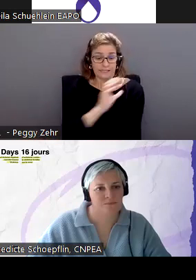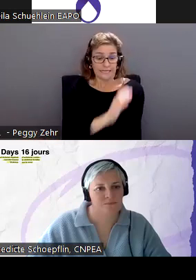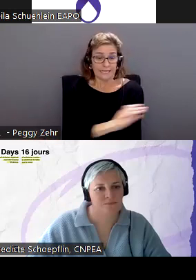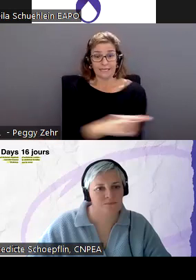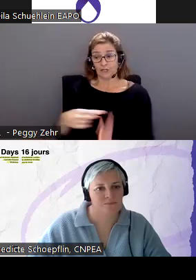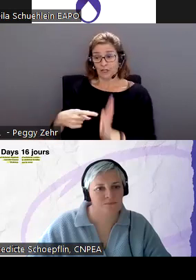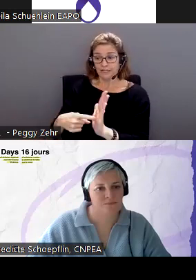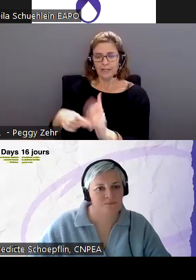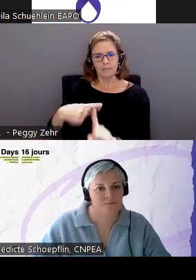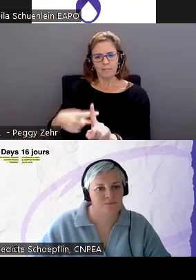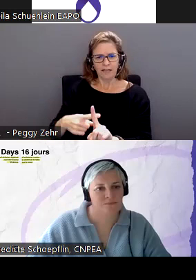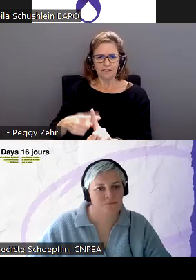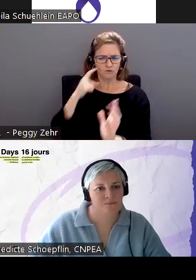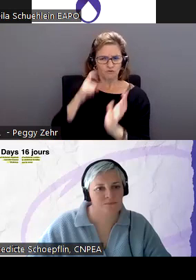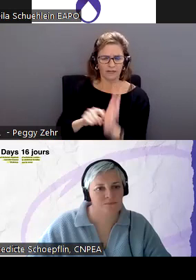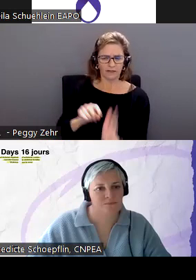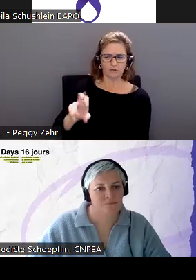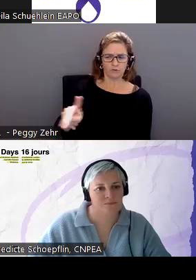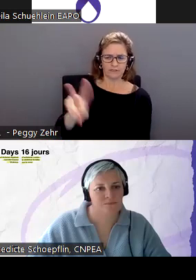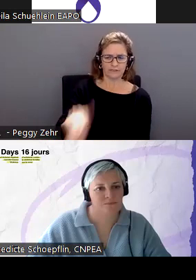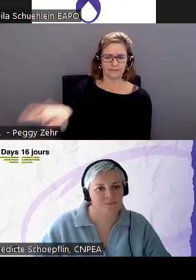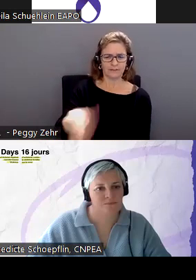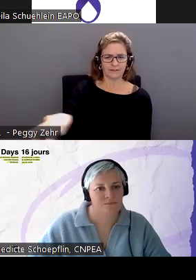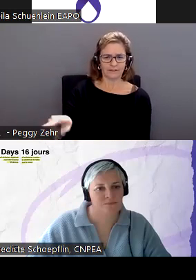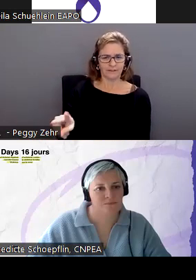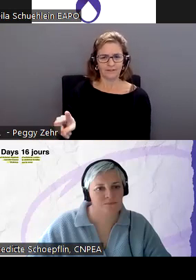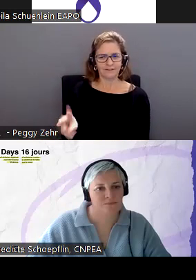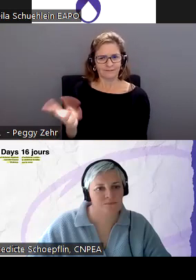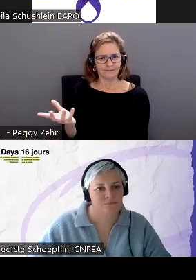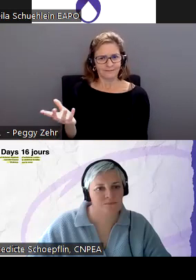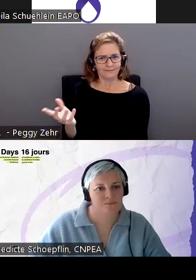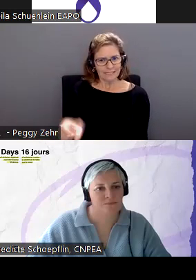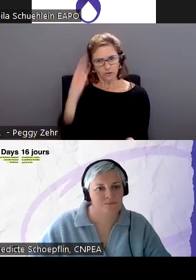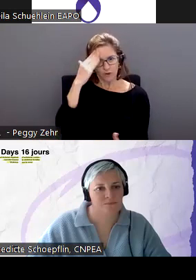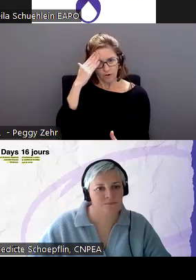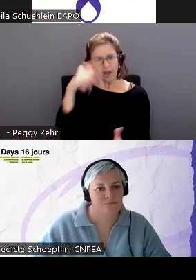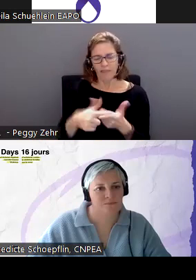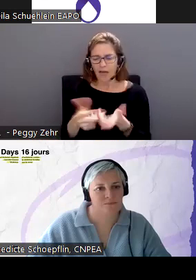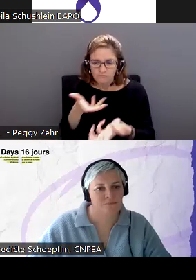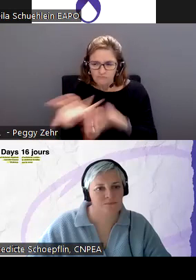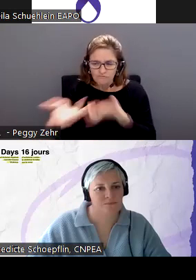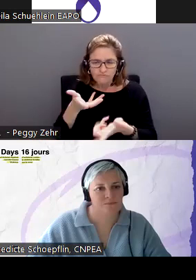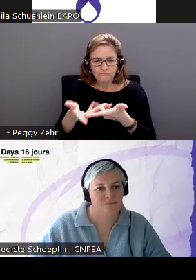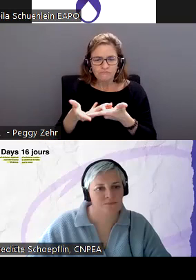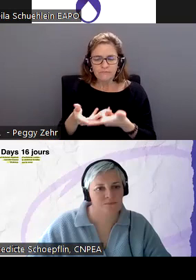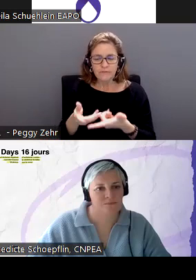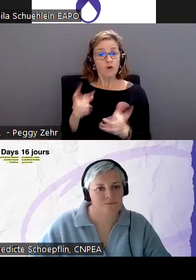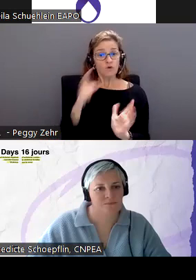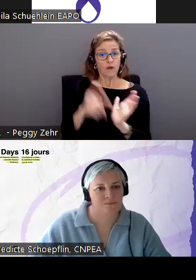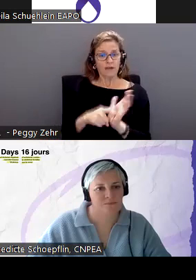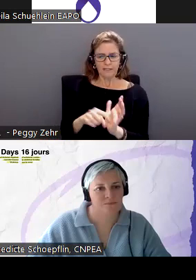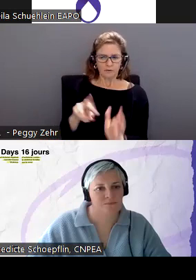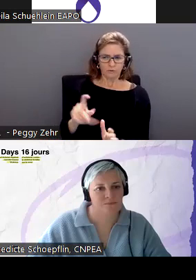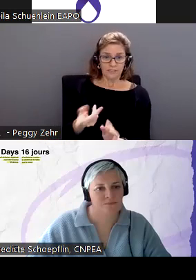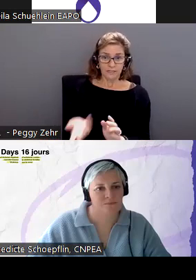factors. How do you know a situation is increasing in risk? You have to have a